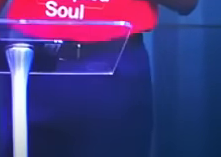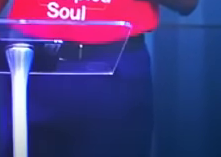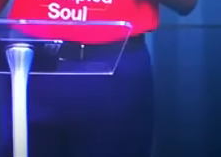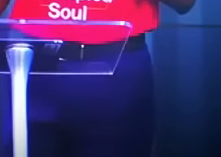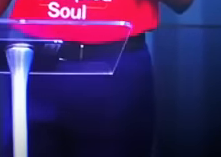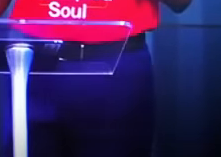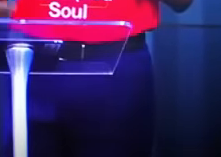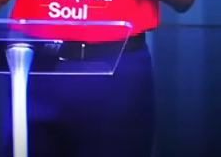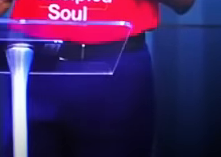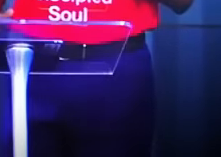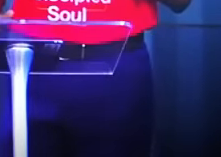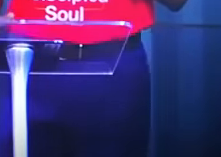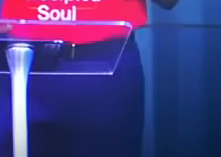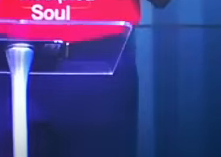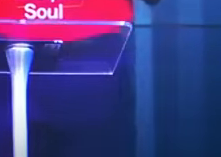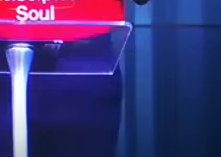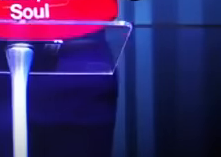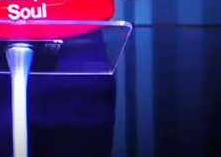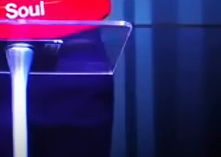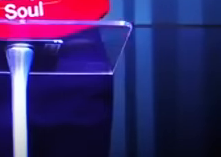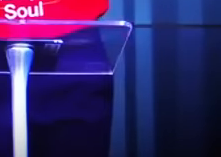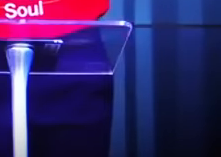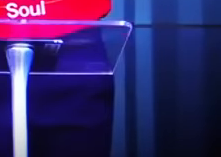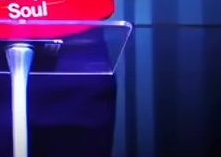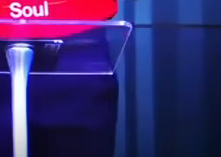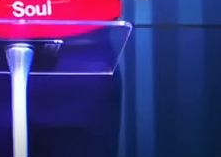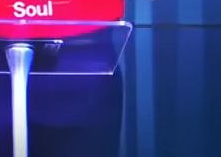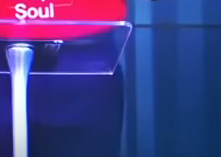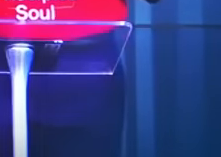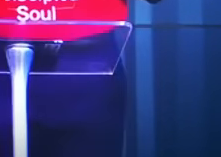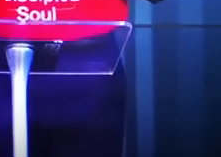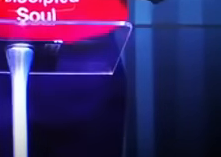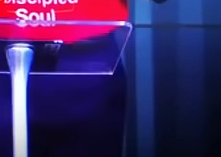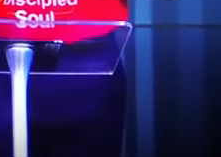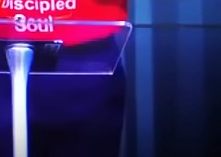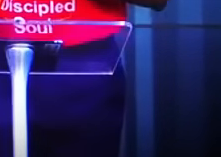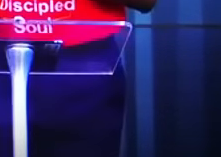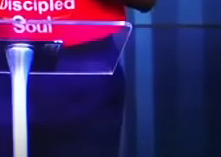Finish him. Say, don't give him space to